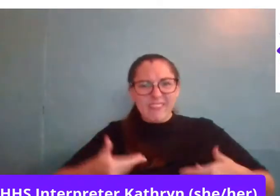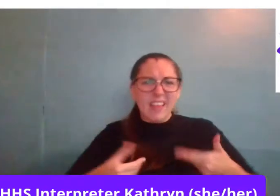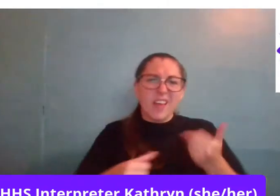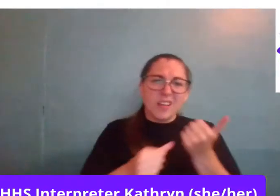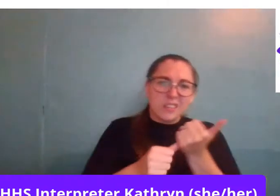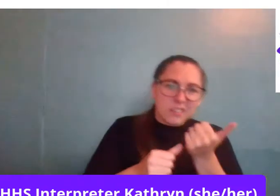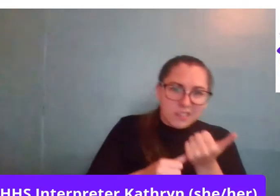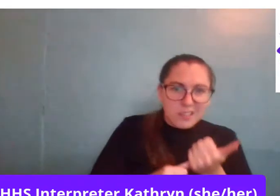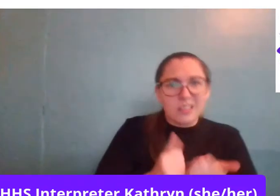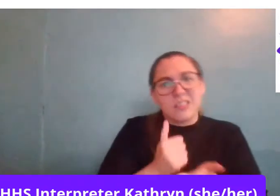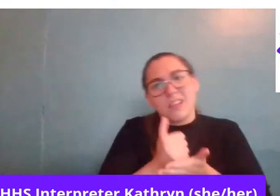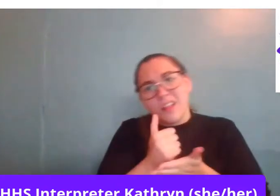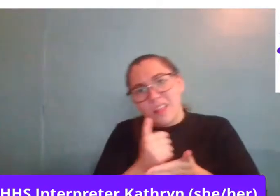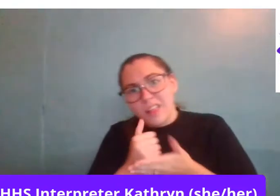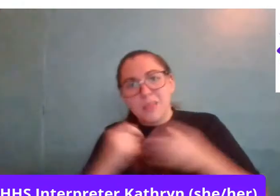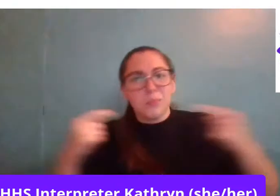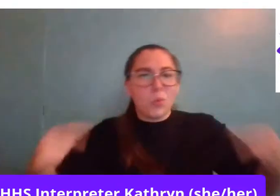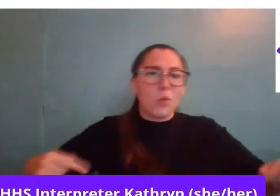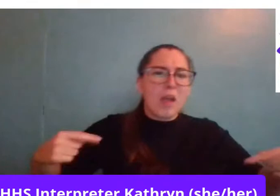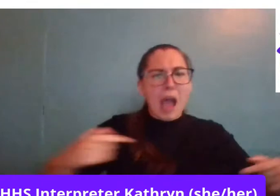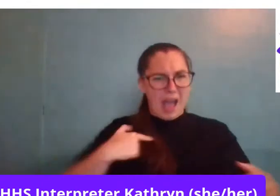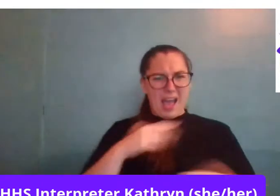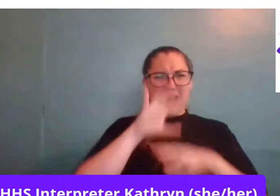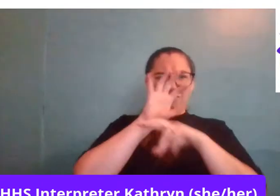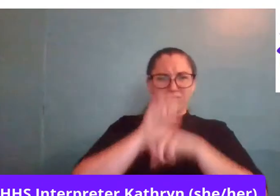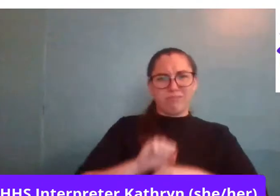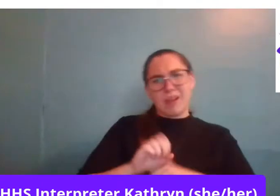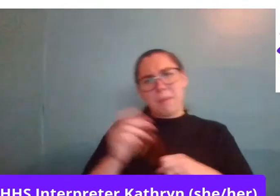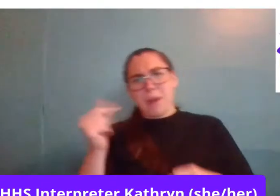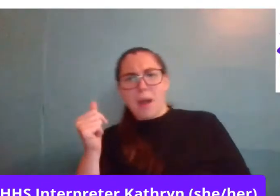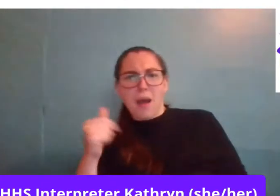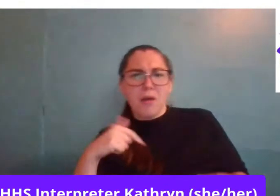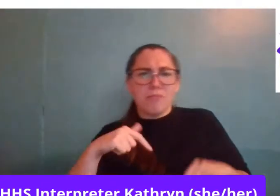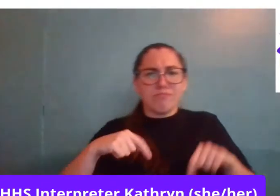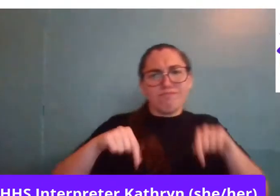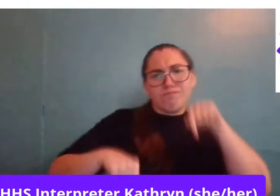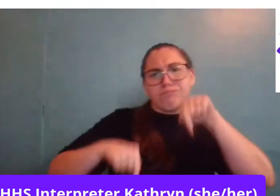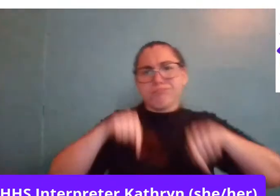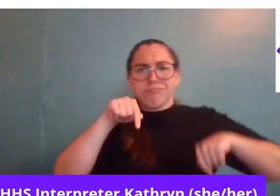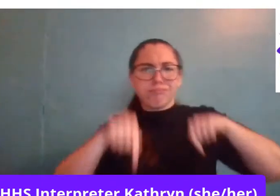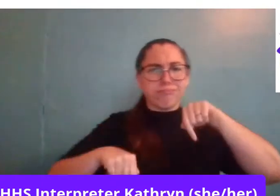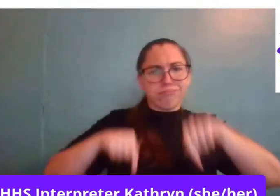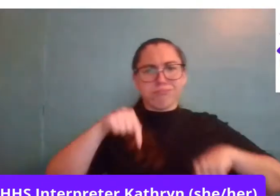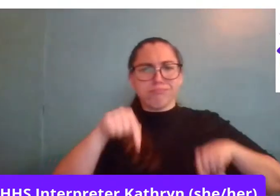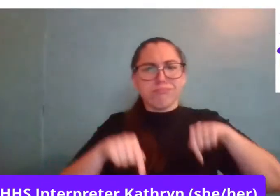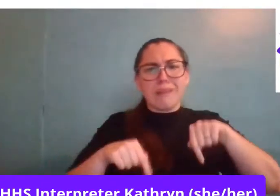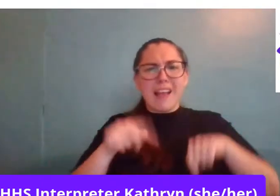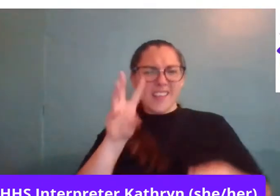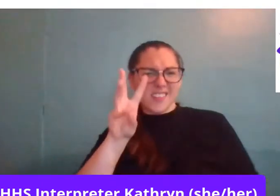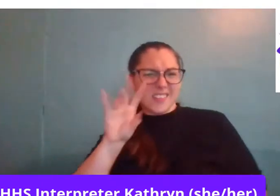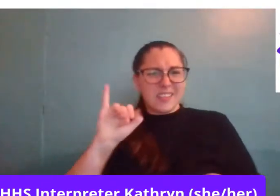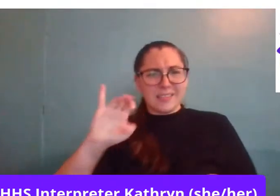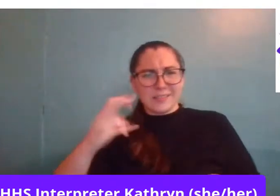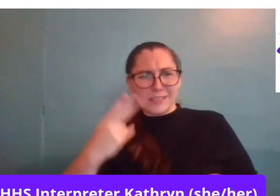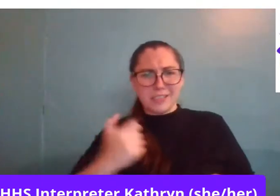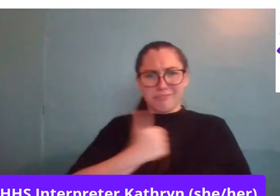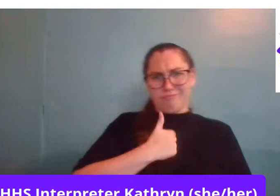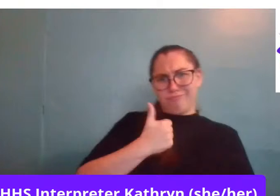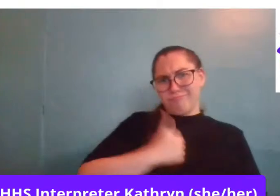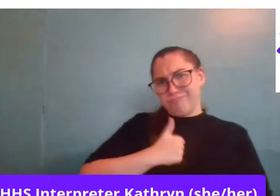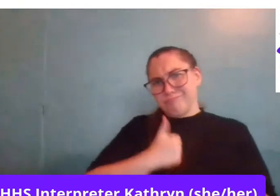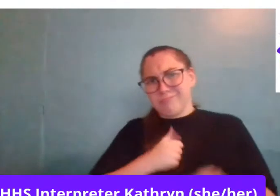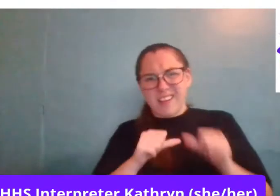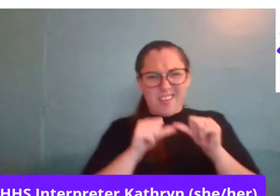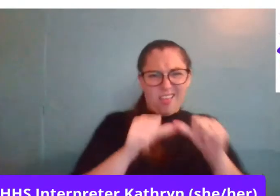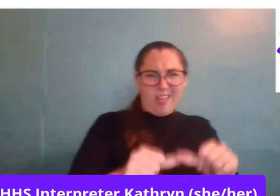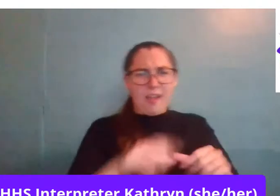and I'm used to being up and popping and clicking in my 6-inch heels and living my own life, doing my own thing. And now you want